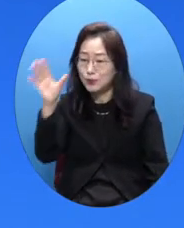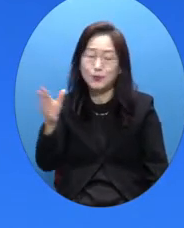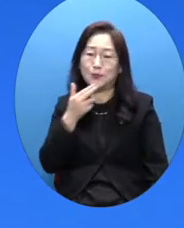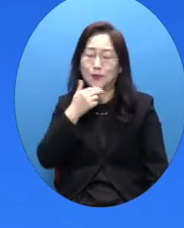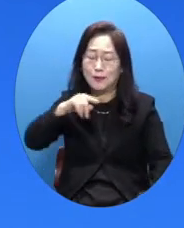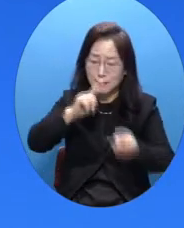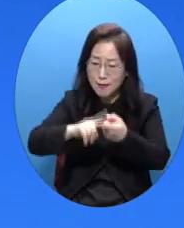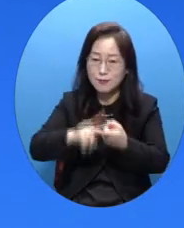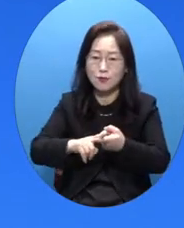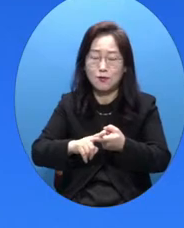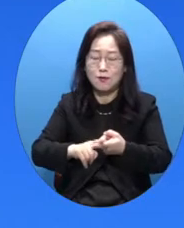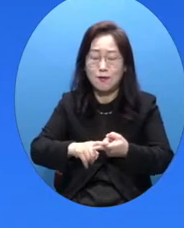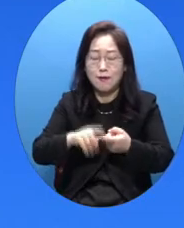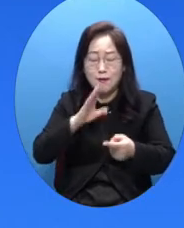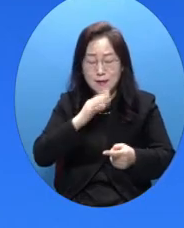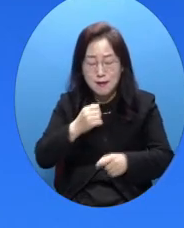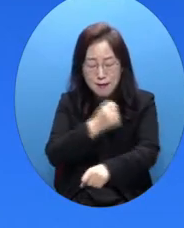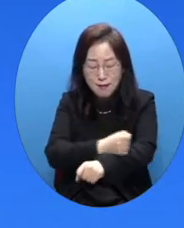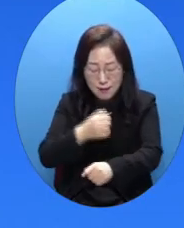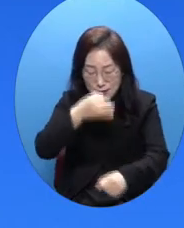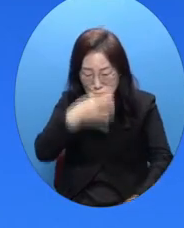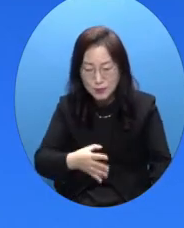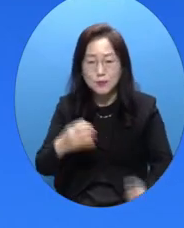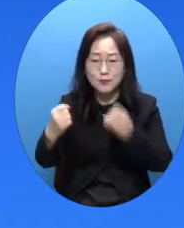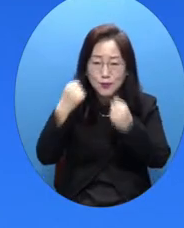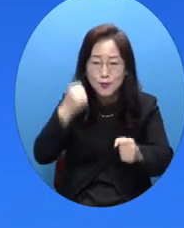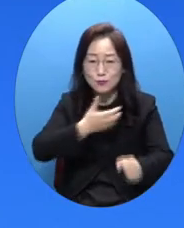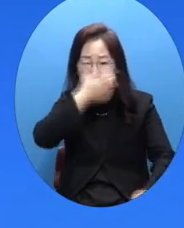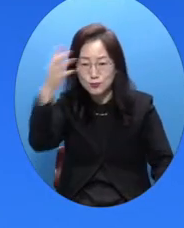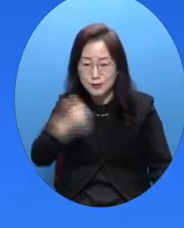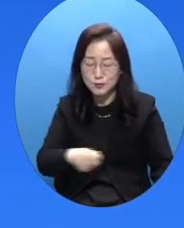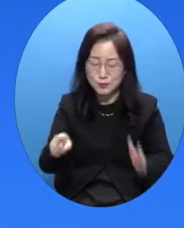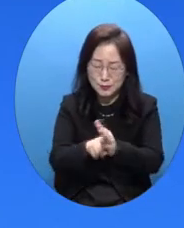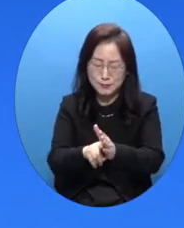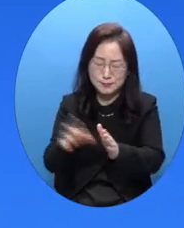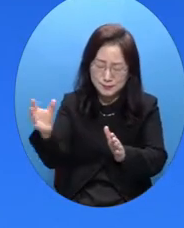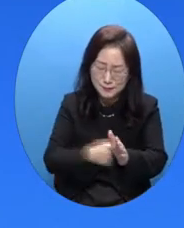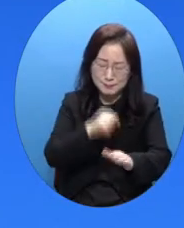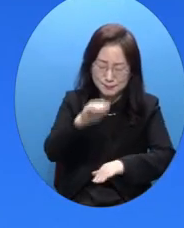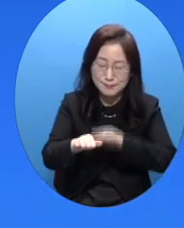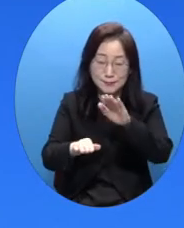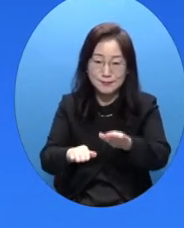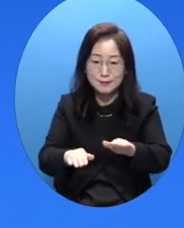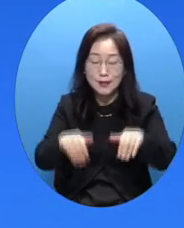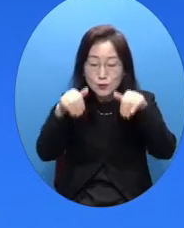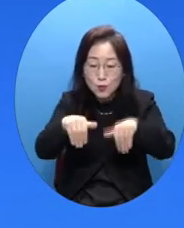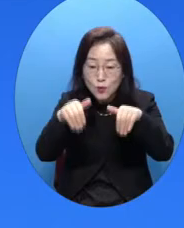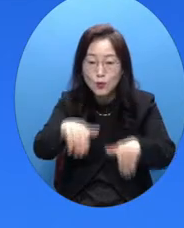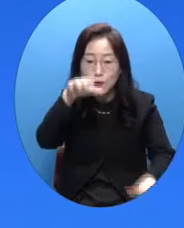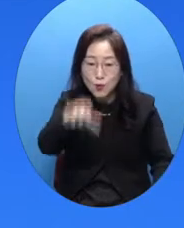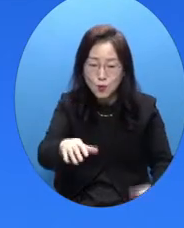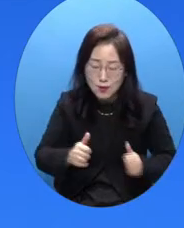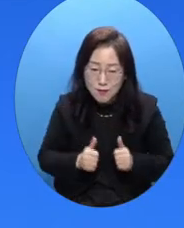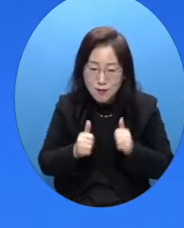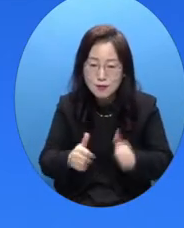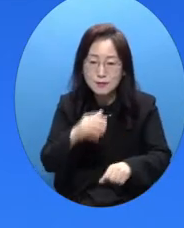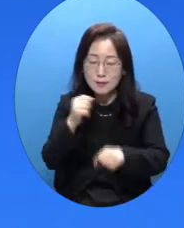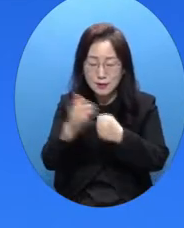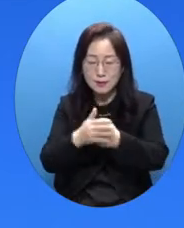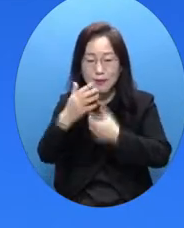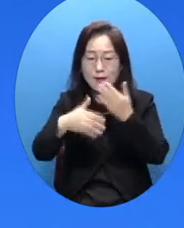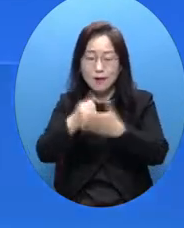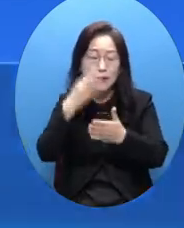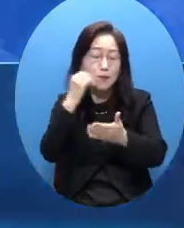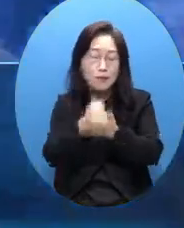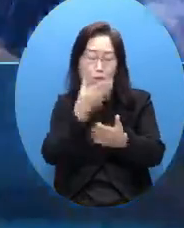was true to unfairly even in the midst of hardships his dreams didn't disappear he held onto his dreams and moved forward by faith so even